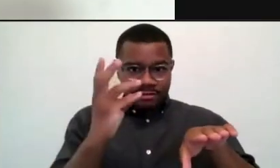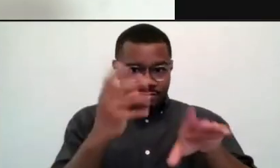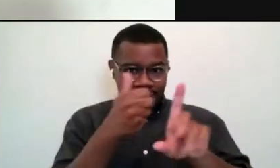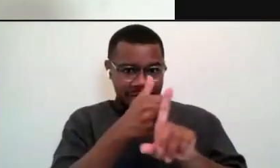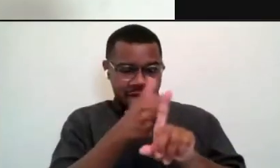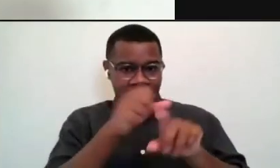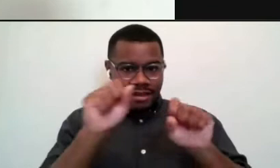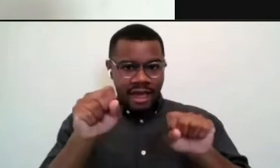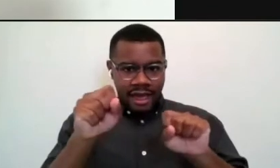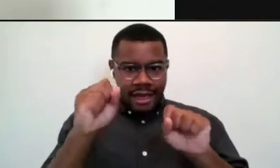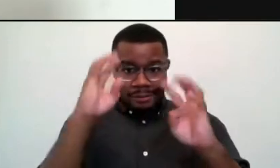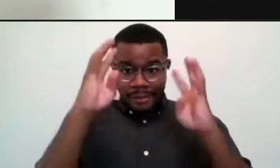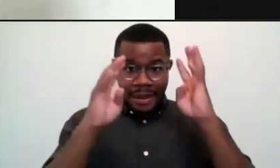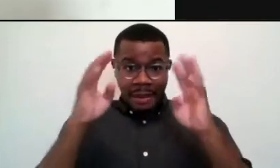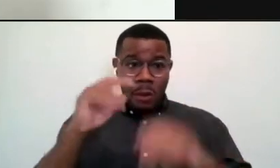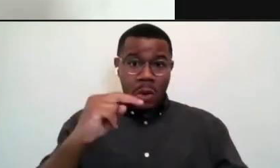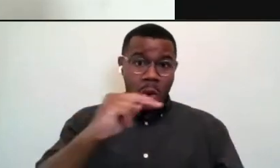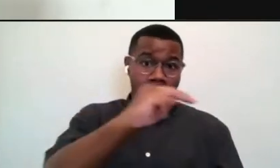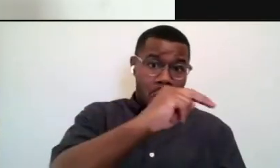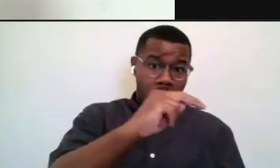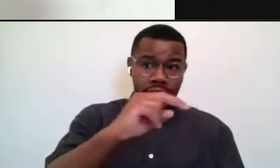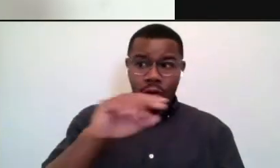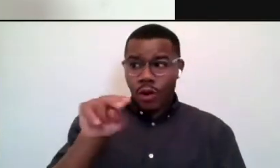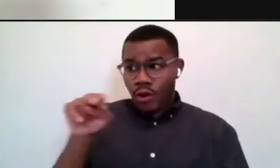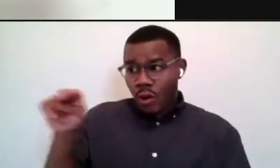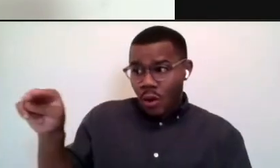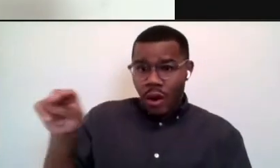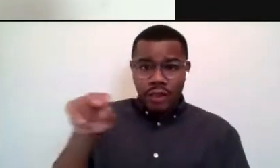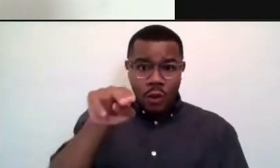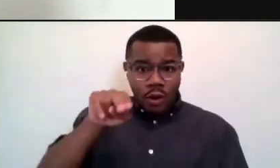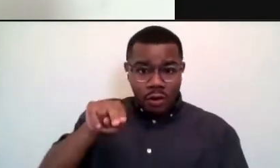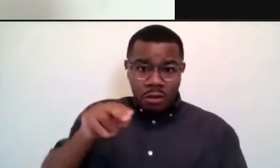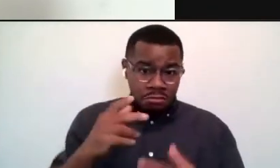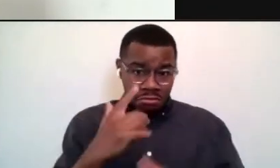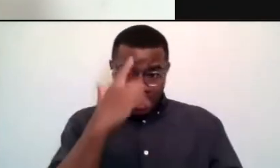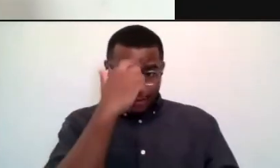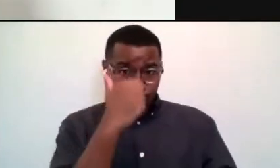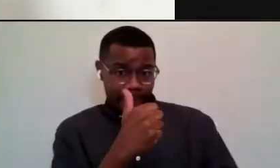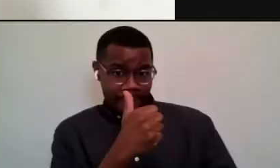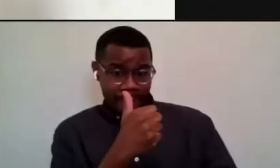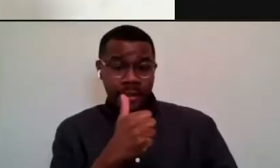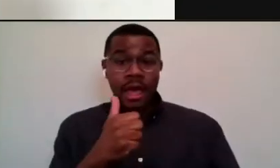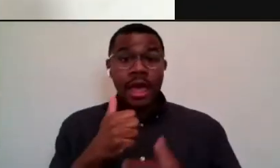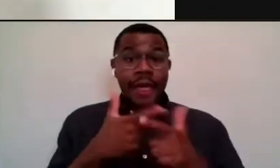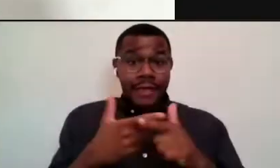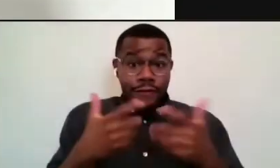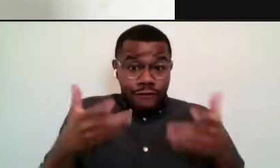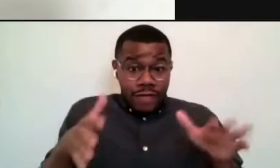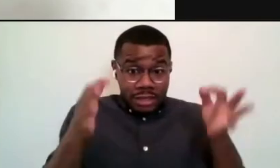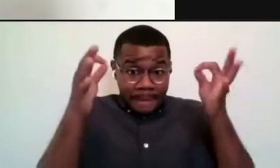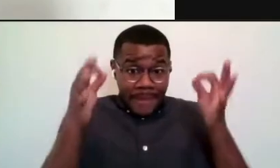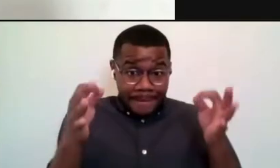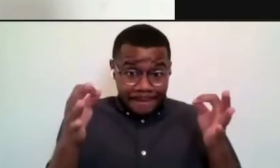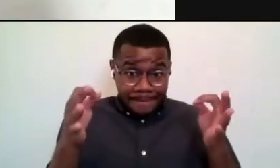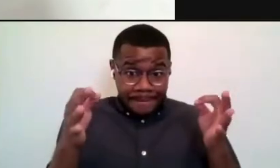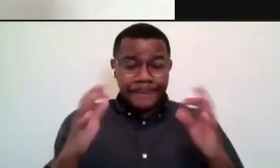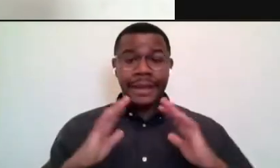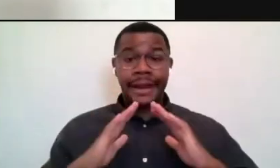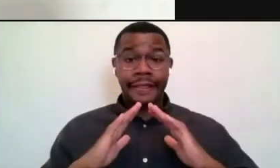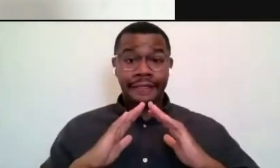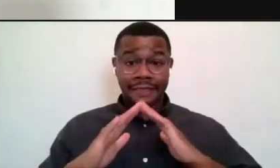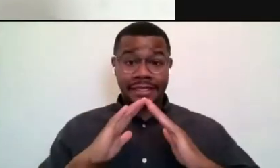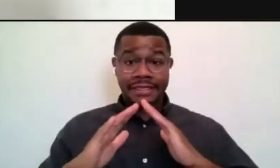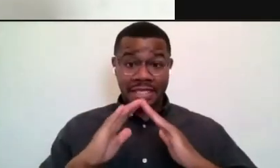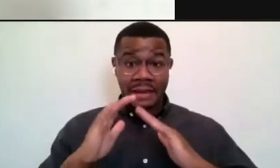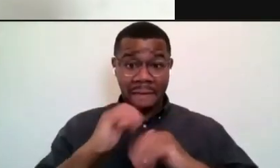And then once you decide that, like the city where you're at, you basically do an easy thing where you say, like,